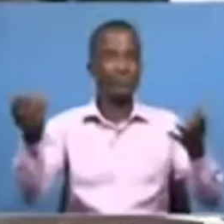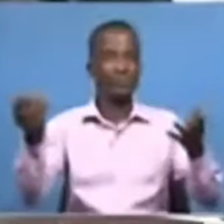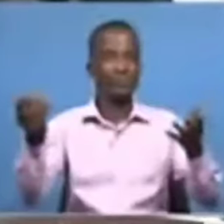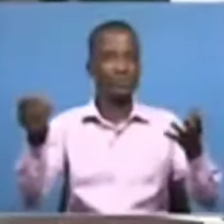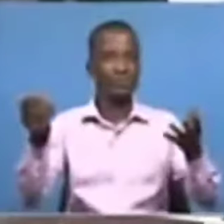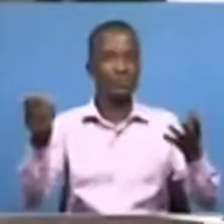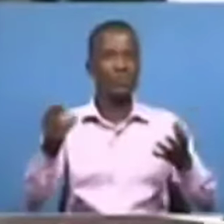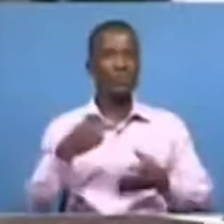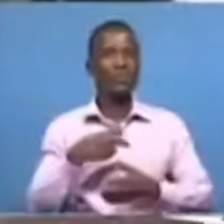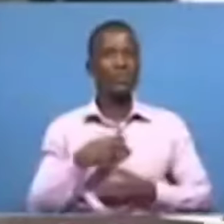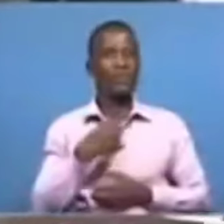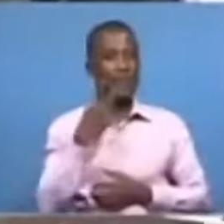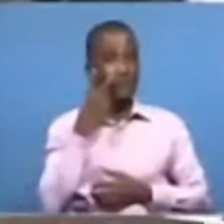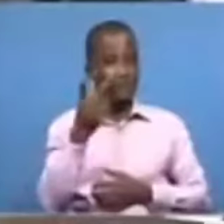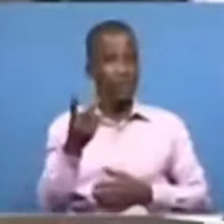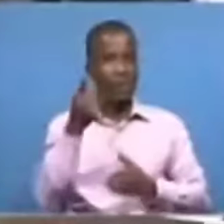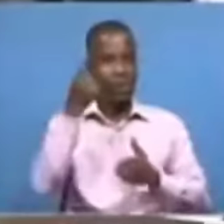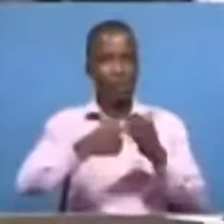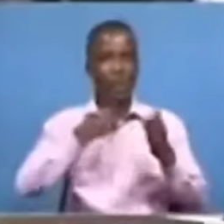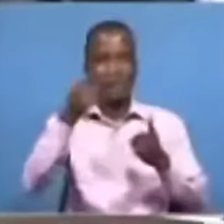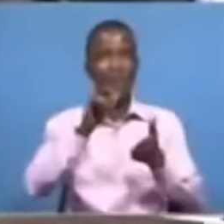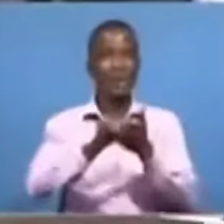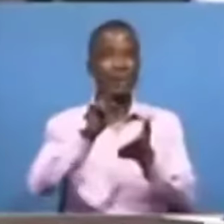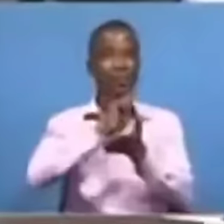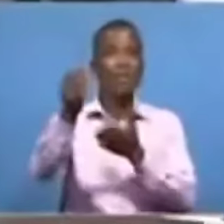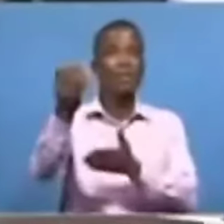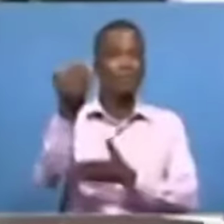I have looked at what I said that day,